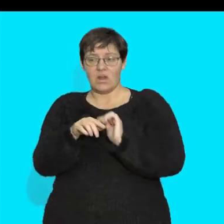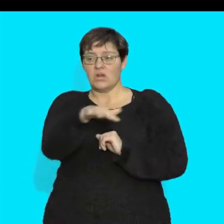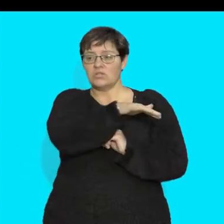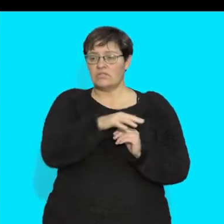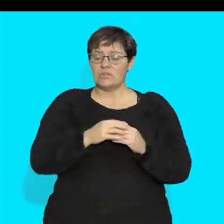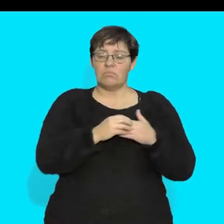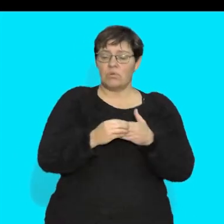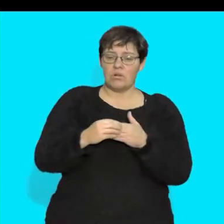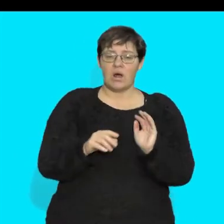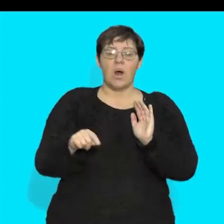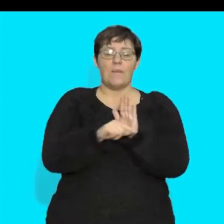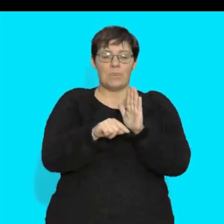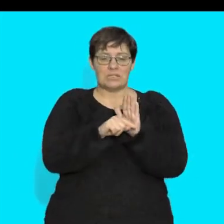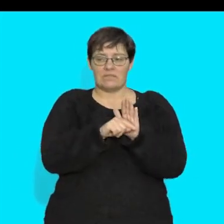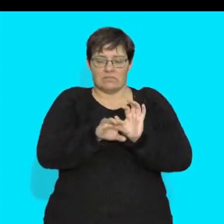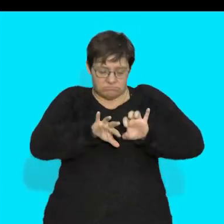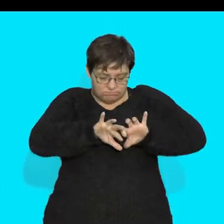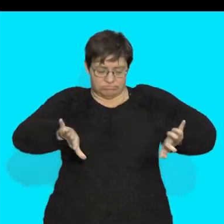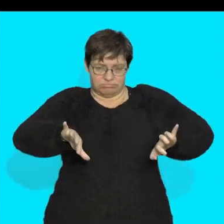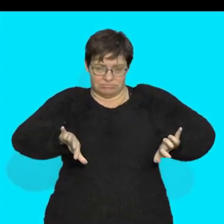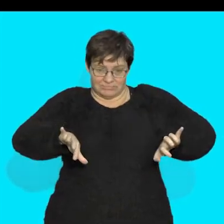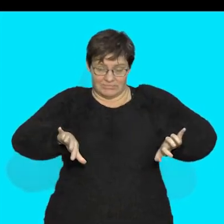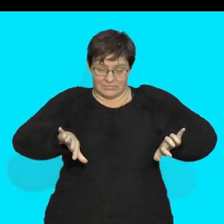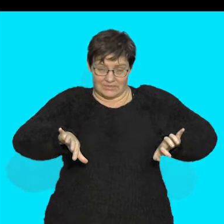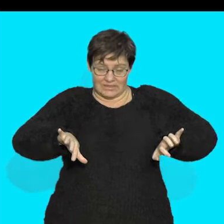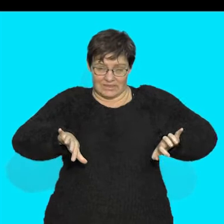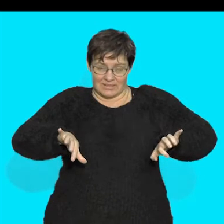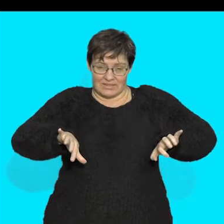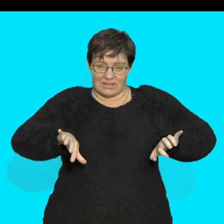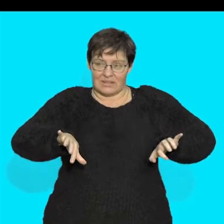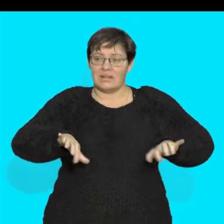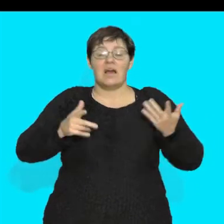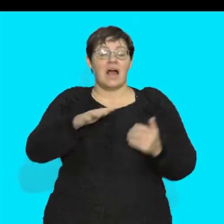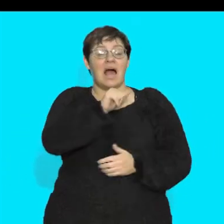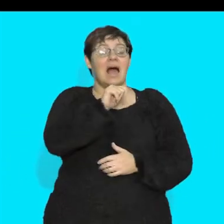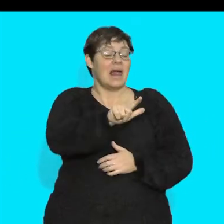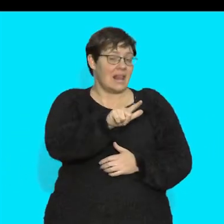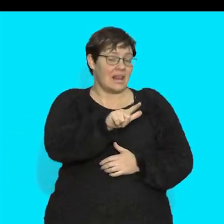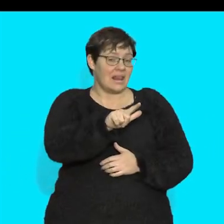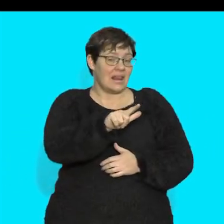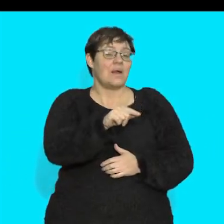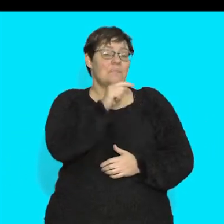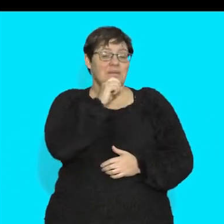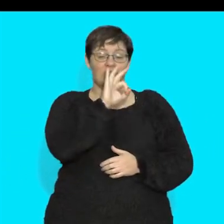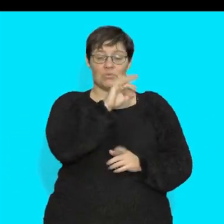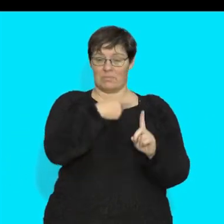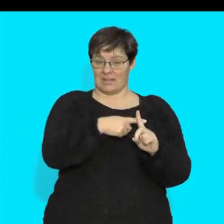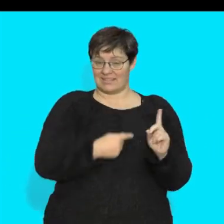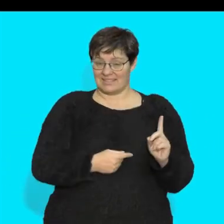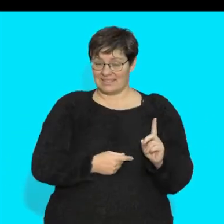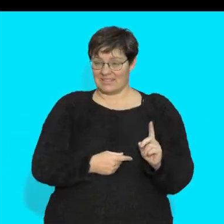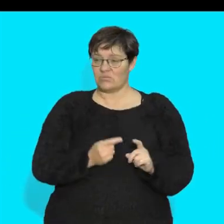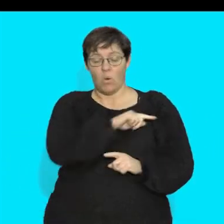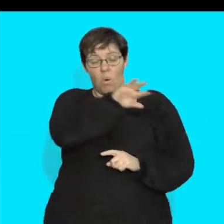onto that surface? Well, all the little positive ions are going to be attracted to that. And remember, aluminium ions are